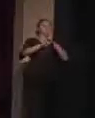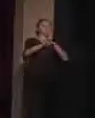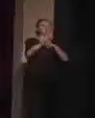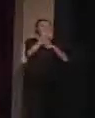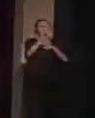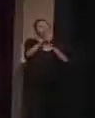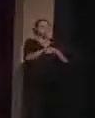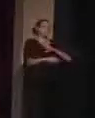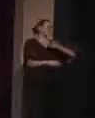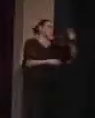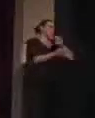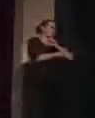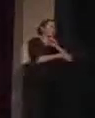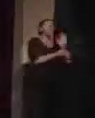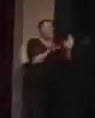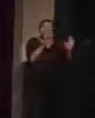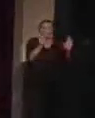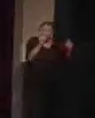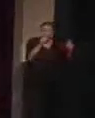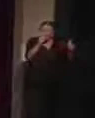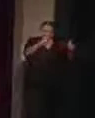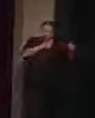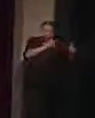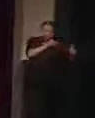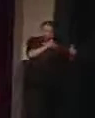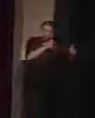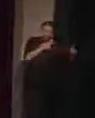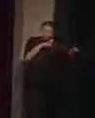West County. Okay, I'm guilty.